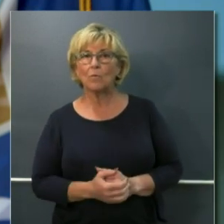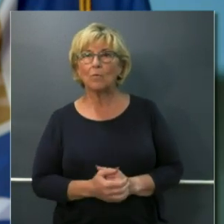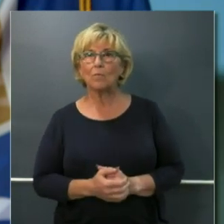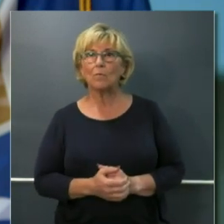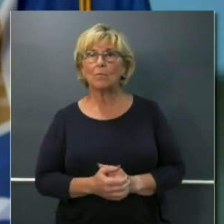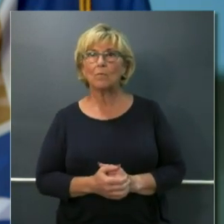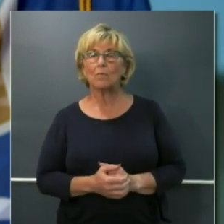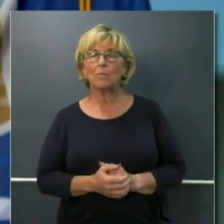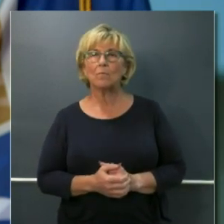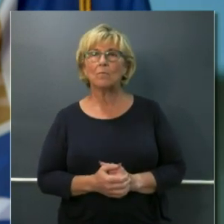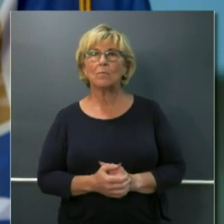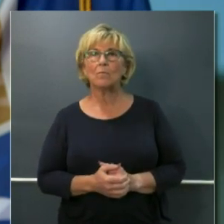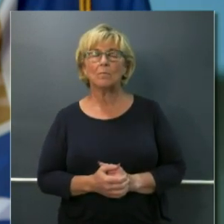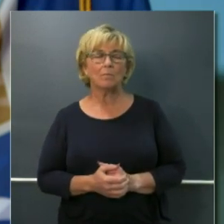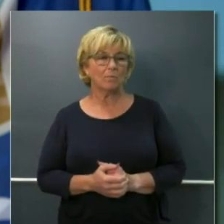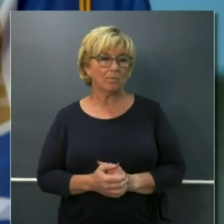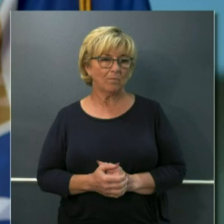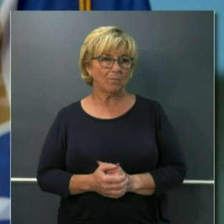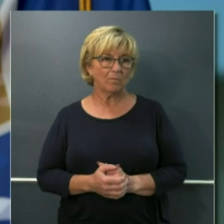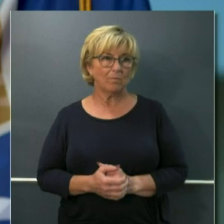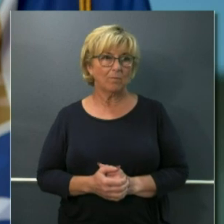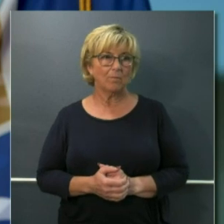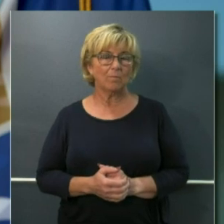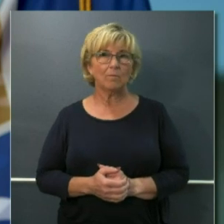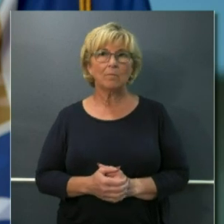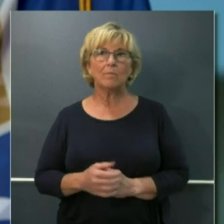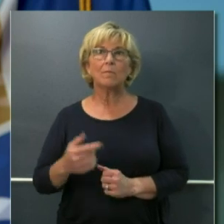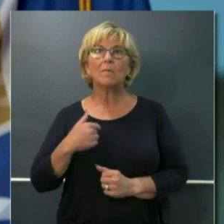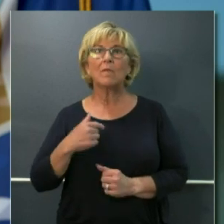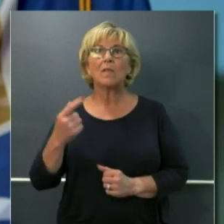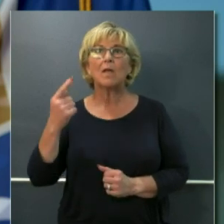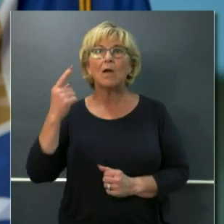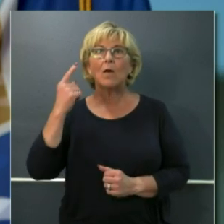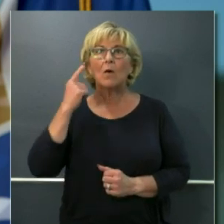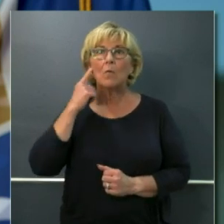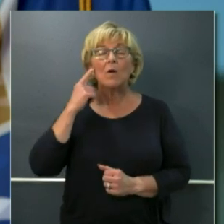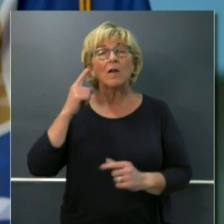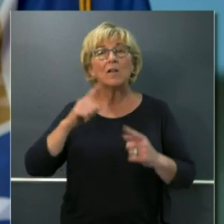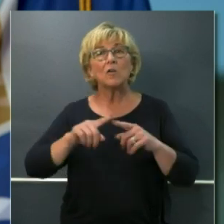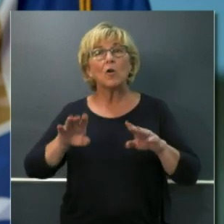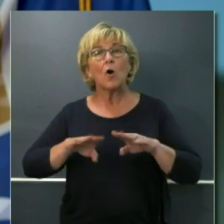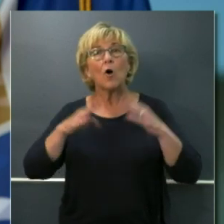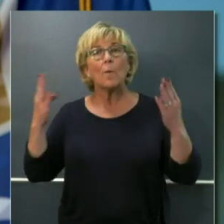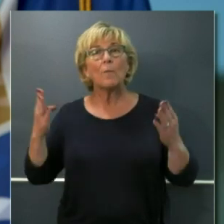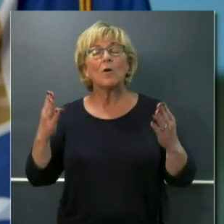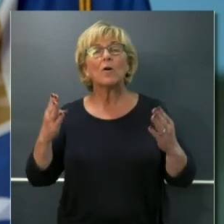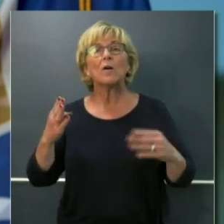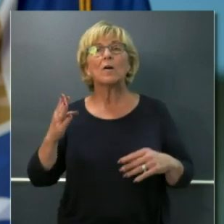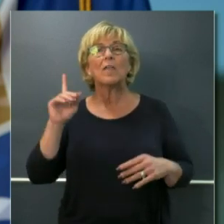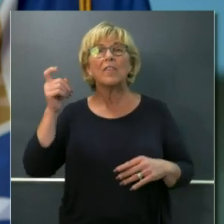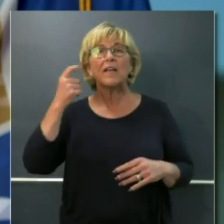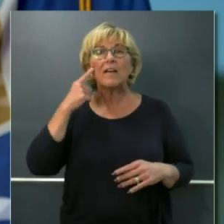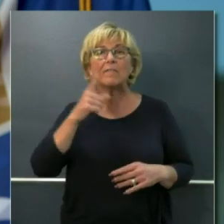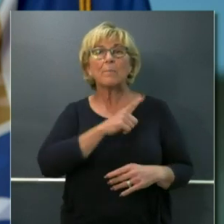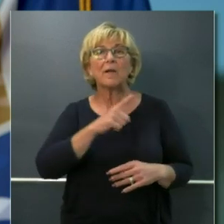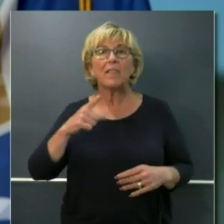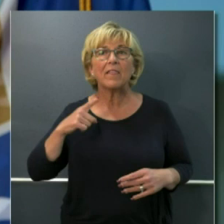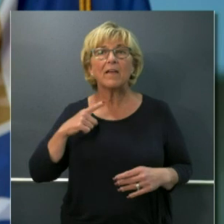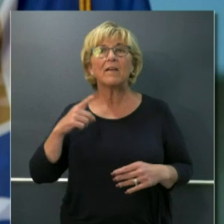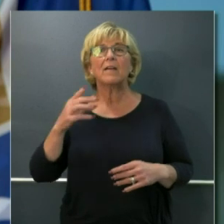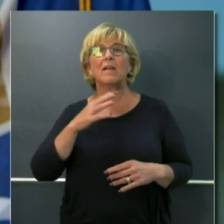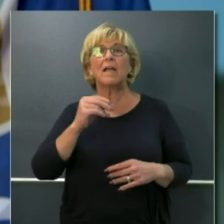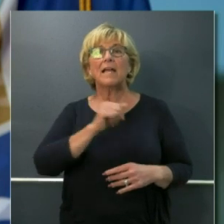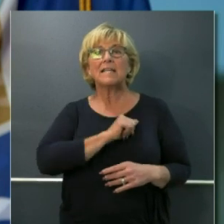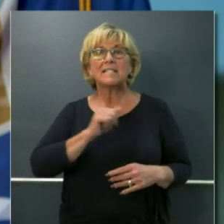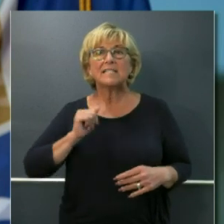Nicole, you mentioned reopening, and I think one of the questions is the reopening of the legislature. Several members of the California Assembly have